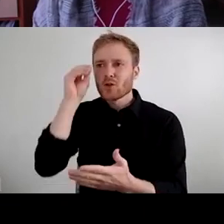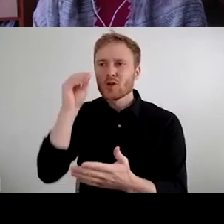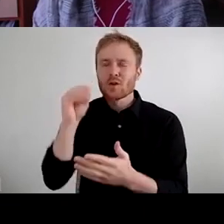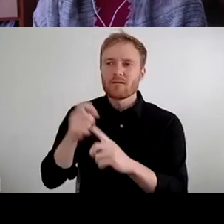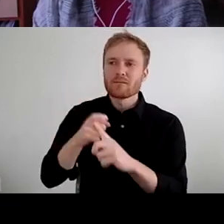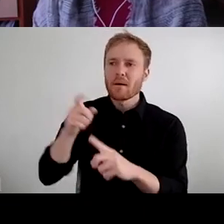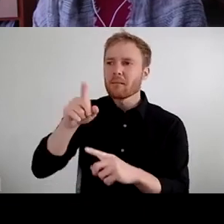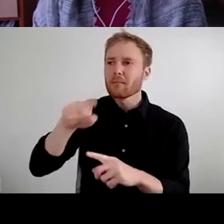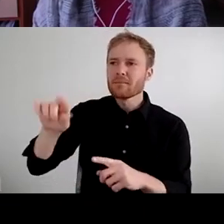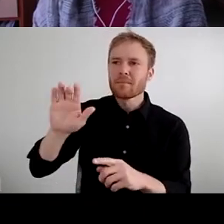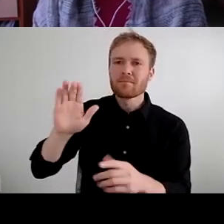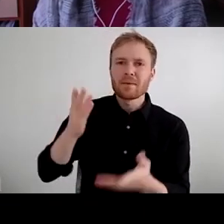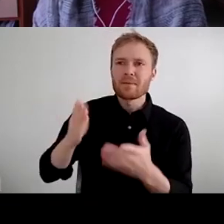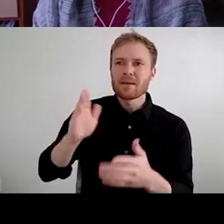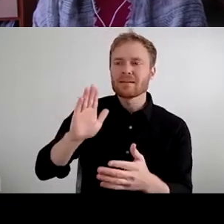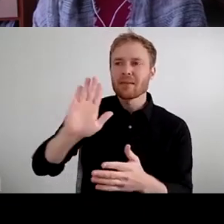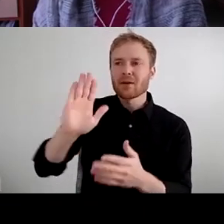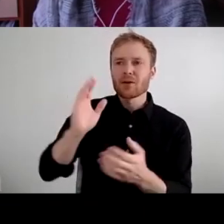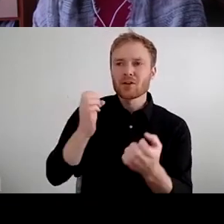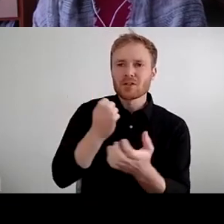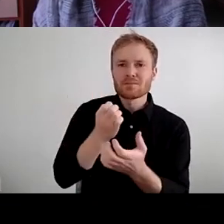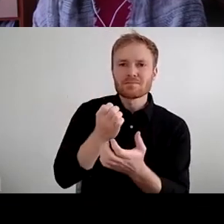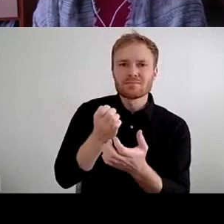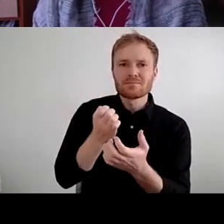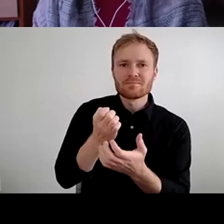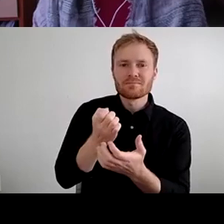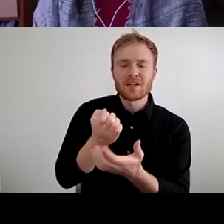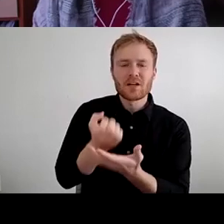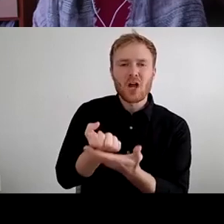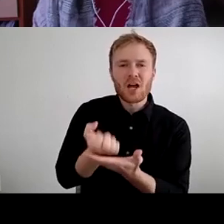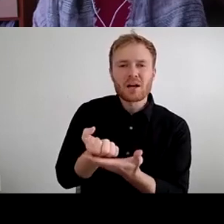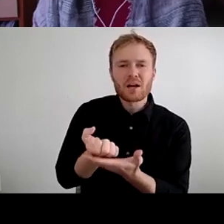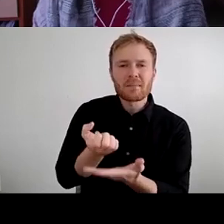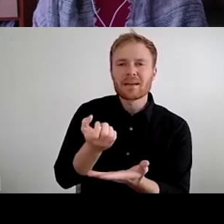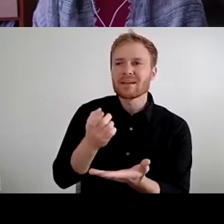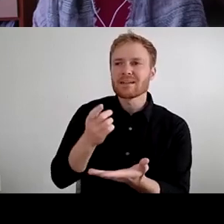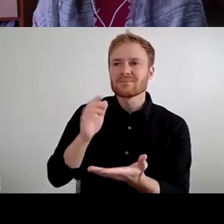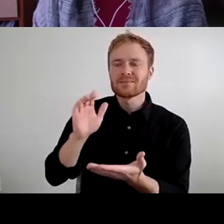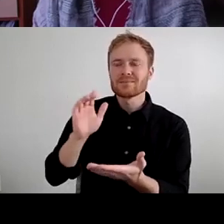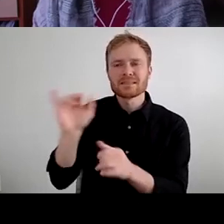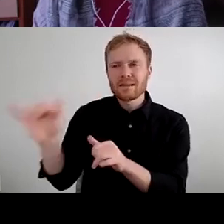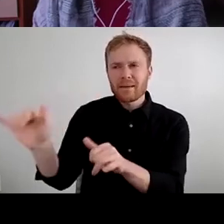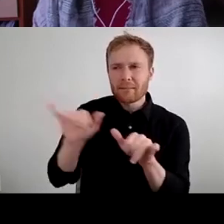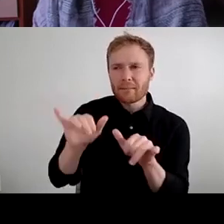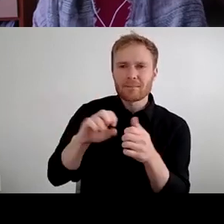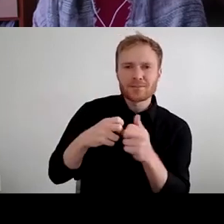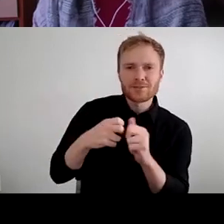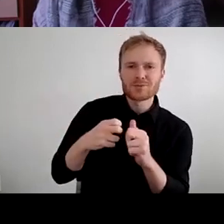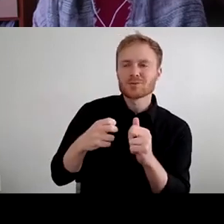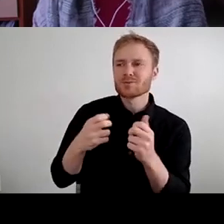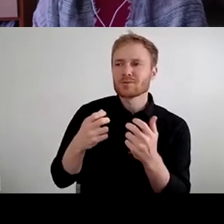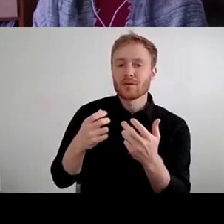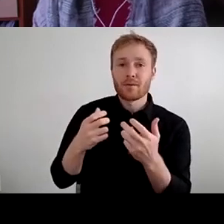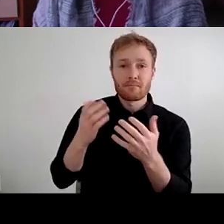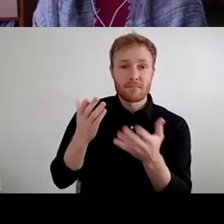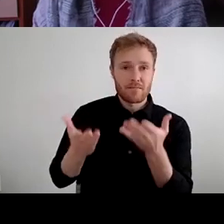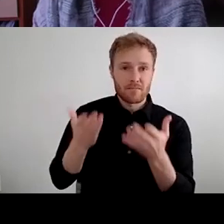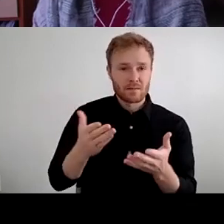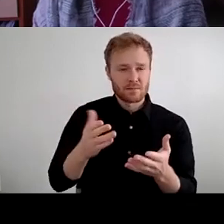same issues, same problems that these sister cities would have. Is that fair to say?